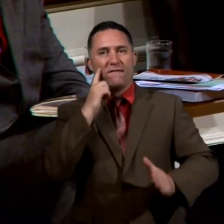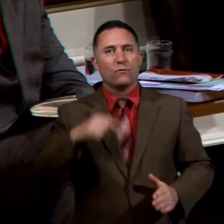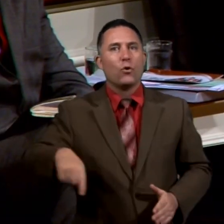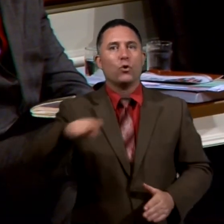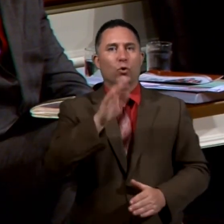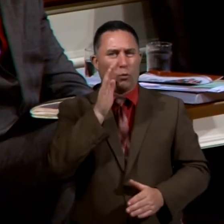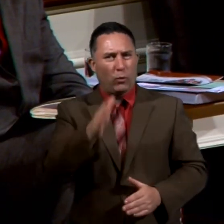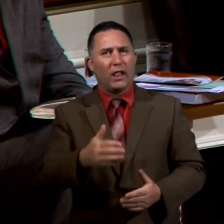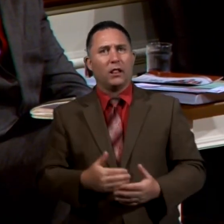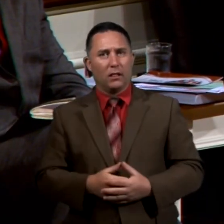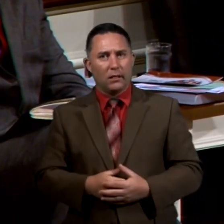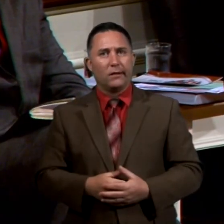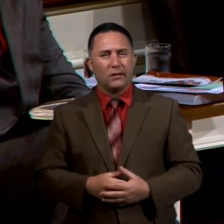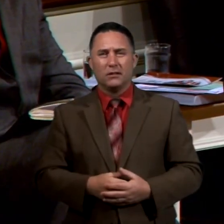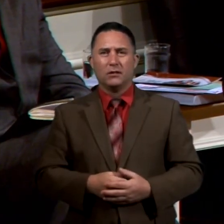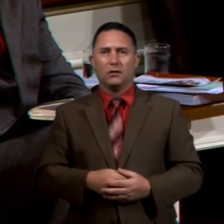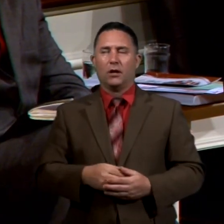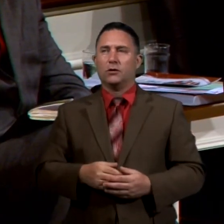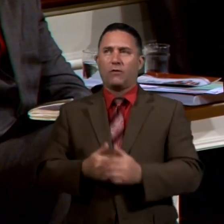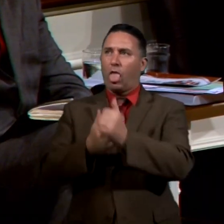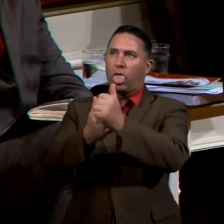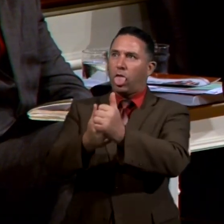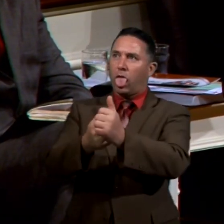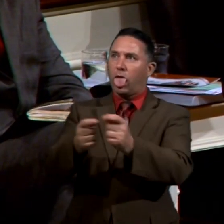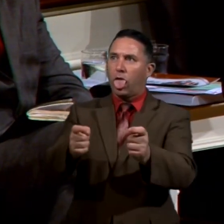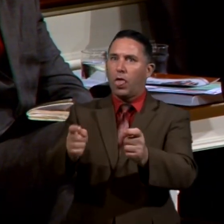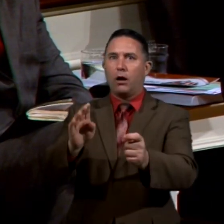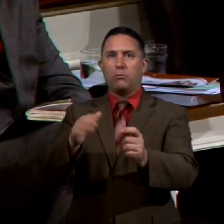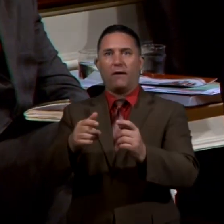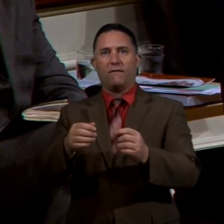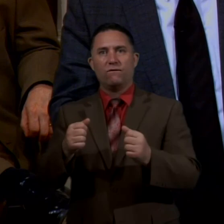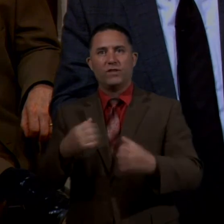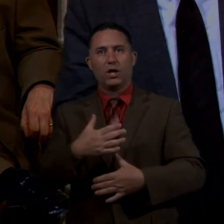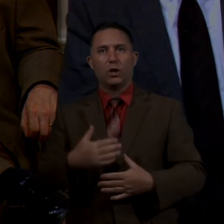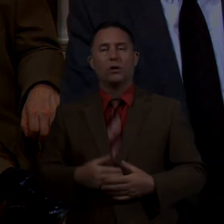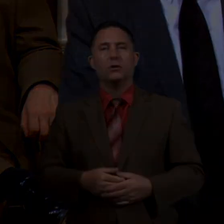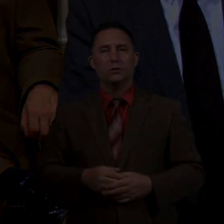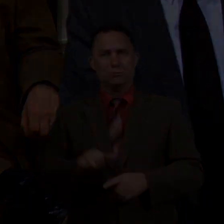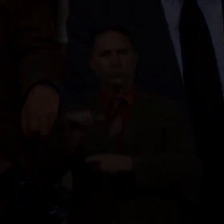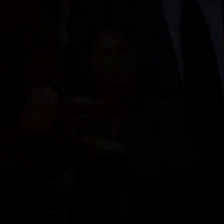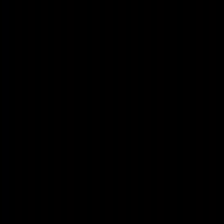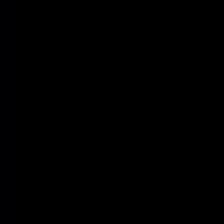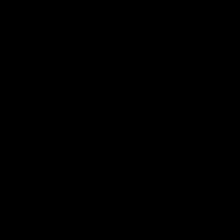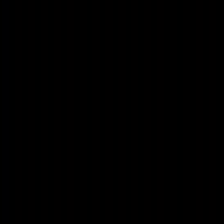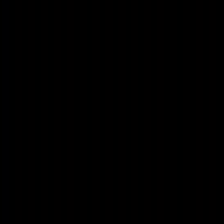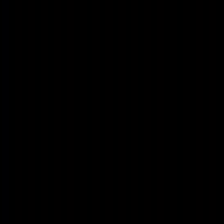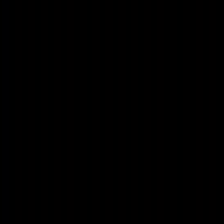Don't be governed by fear. Be an overcomer. Amen.